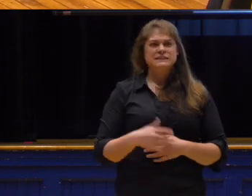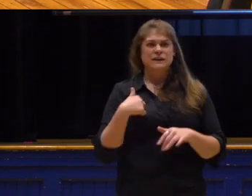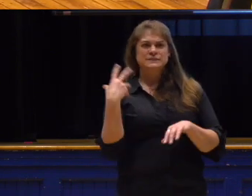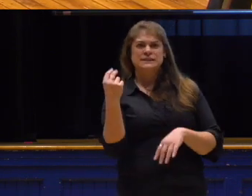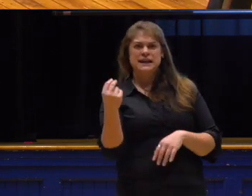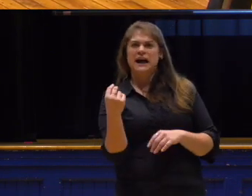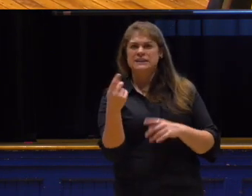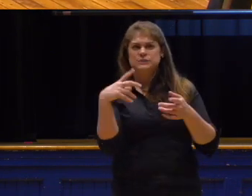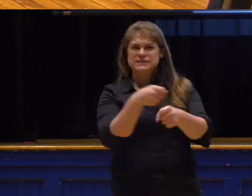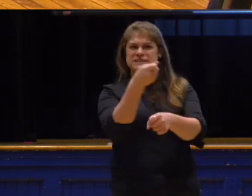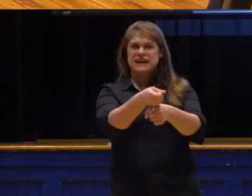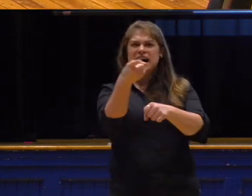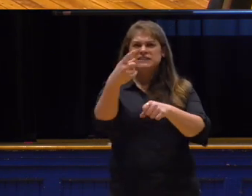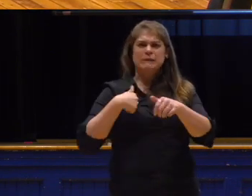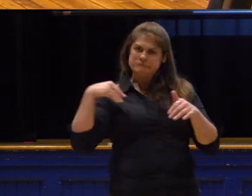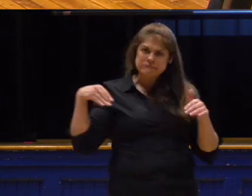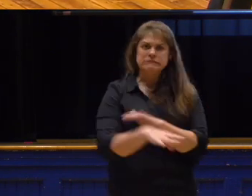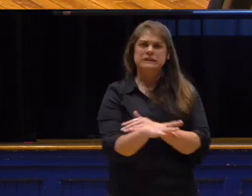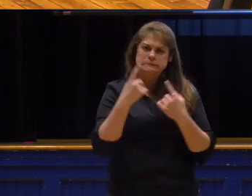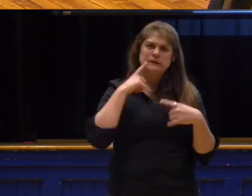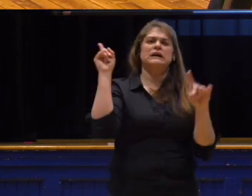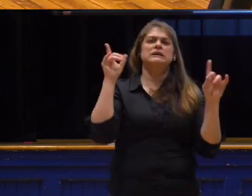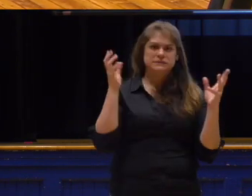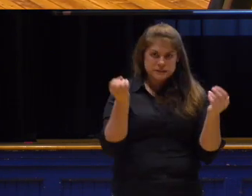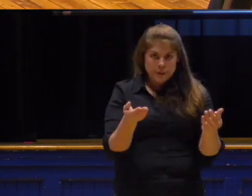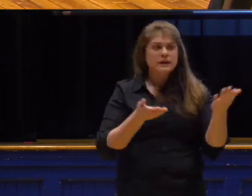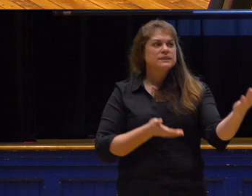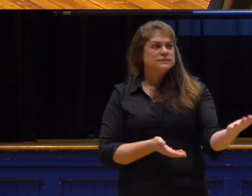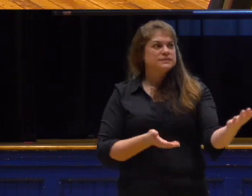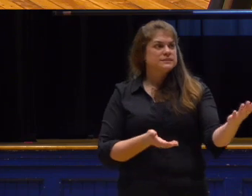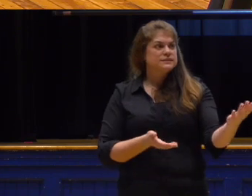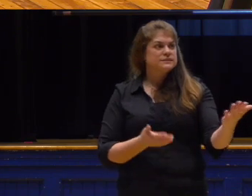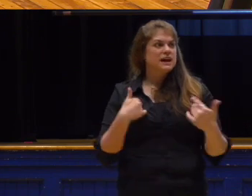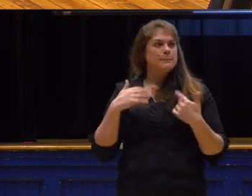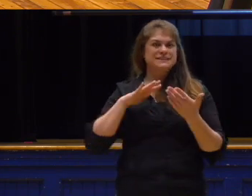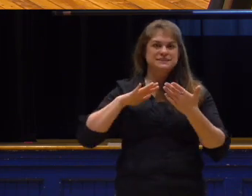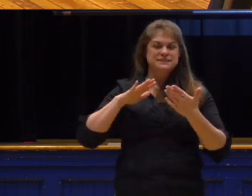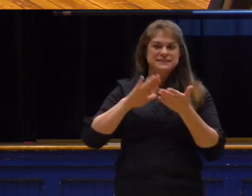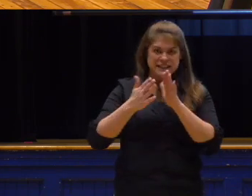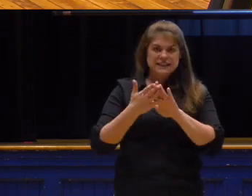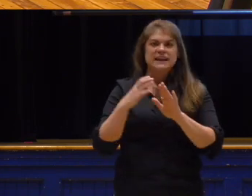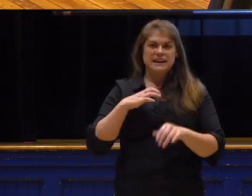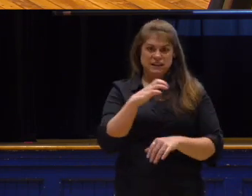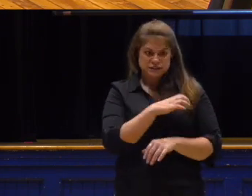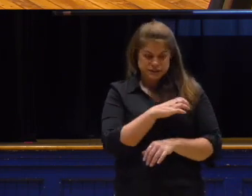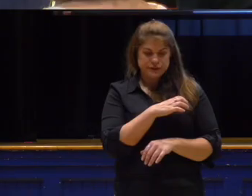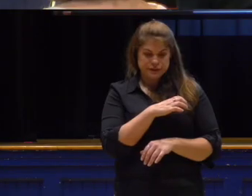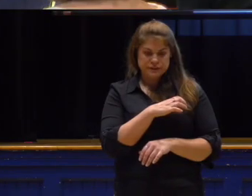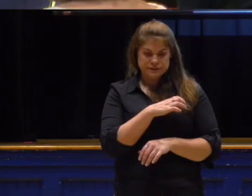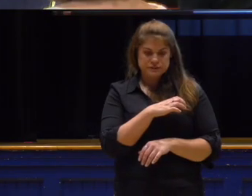It took me a little while to get here. But I'm here. So I'm the Victor Davila. I'm the City Councilor for Ward 6, Forest